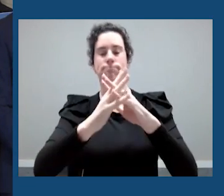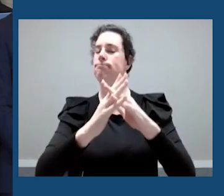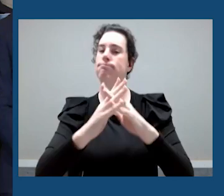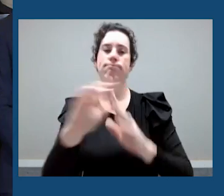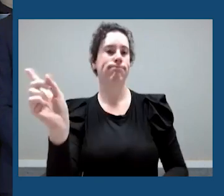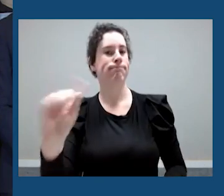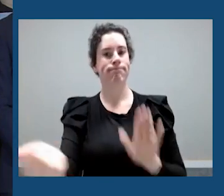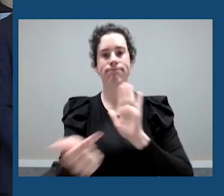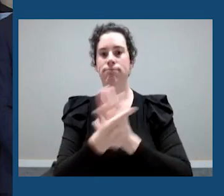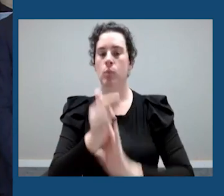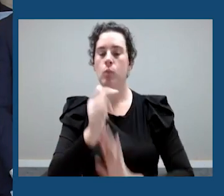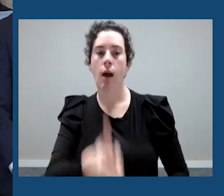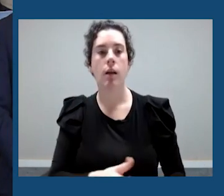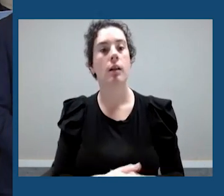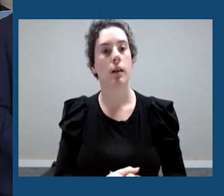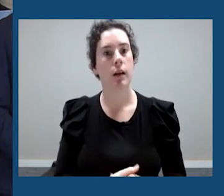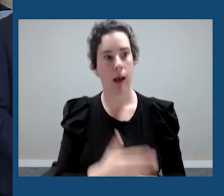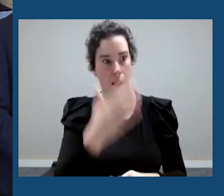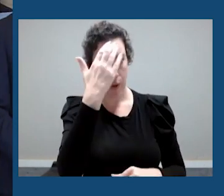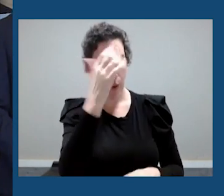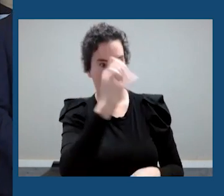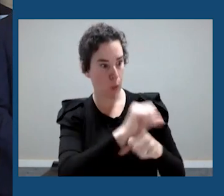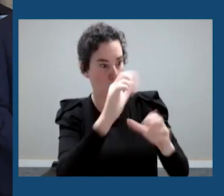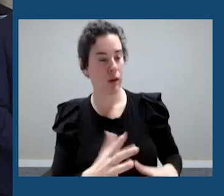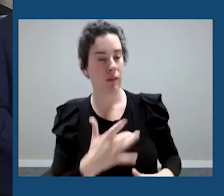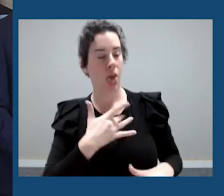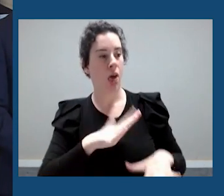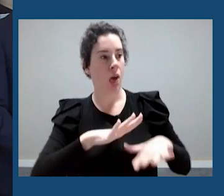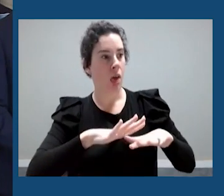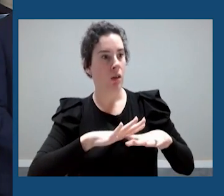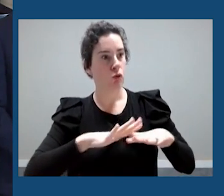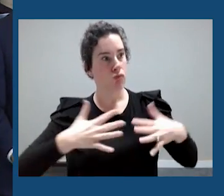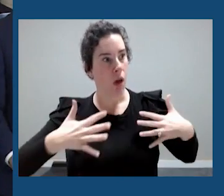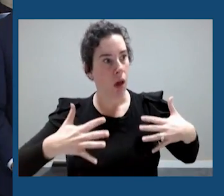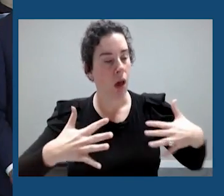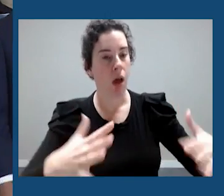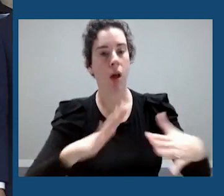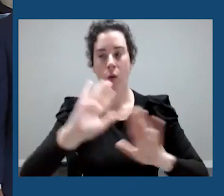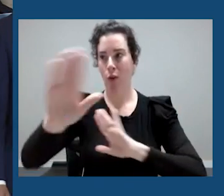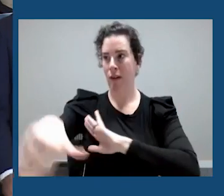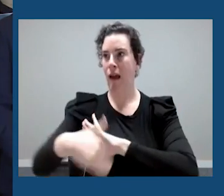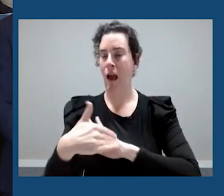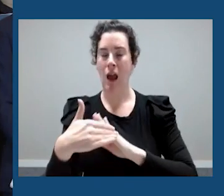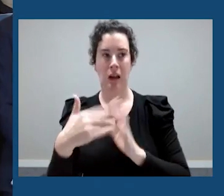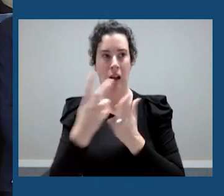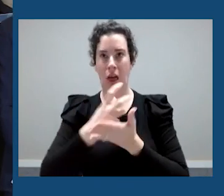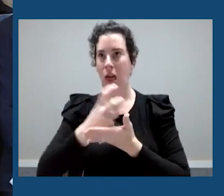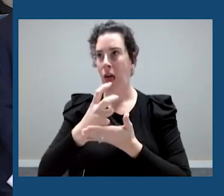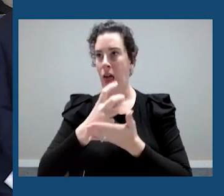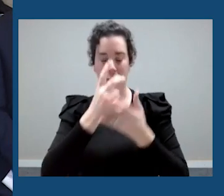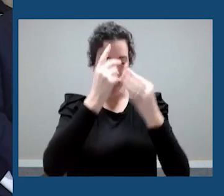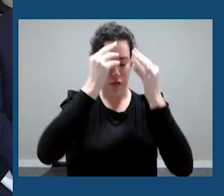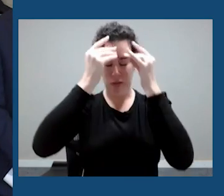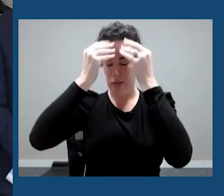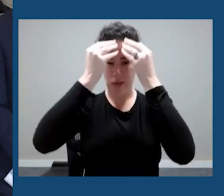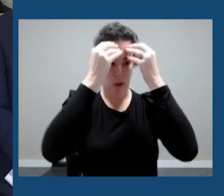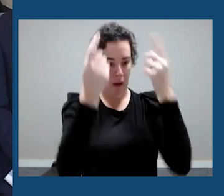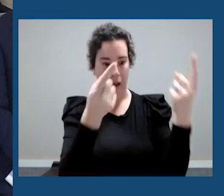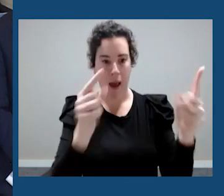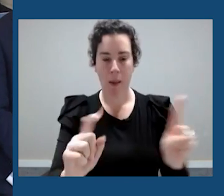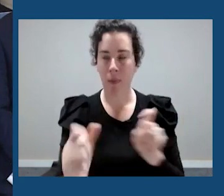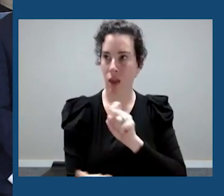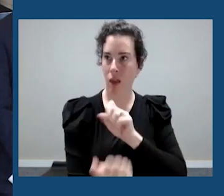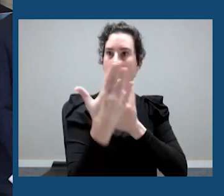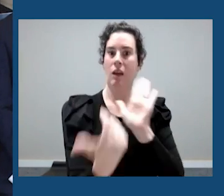I know how hard it is on their workers. Sleepless nights, stressing over the next encounter with these menacing criminals.